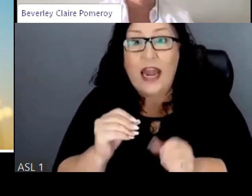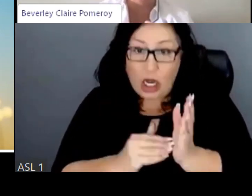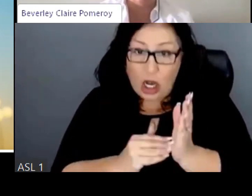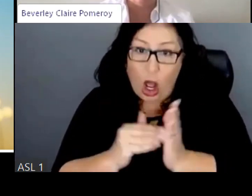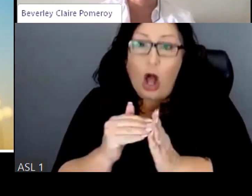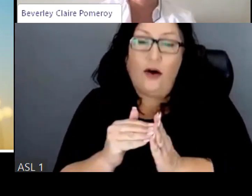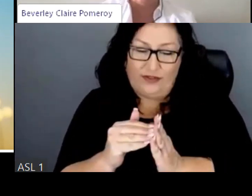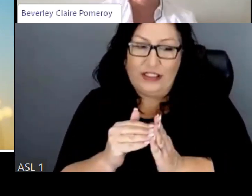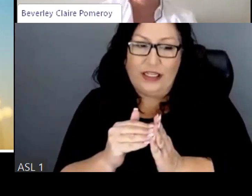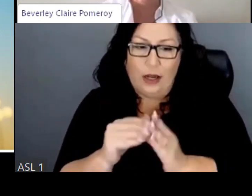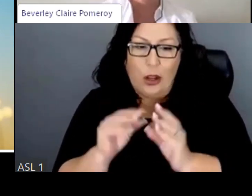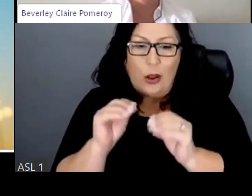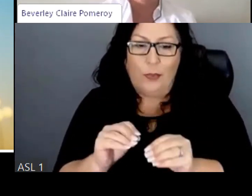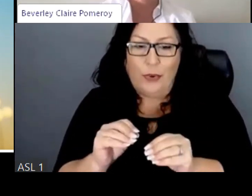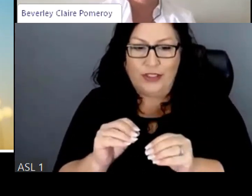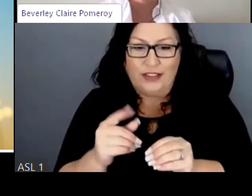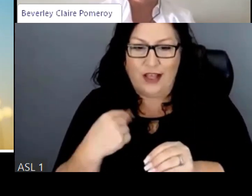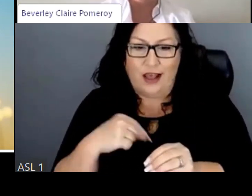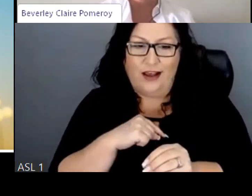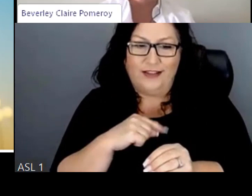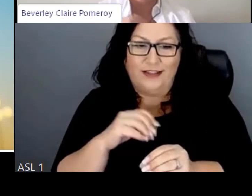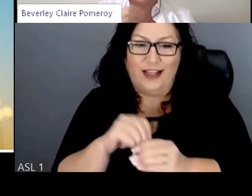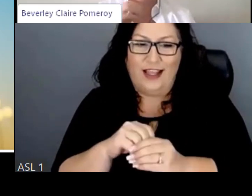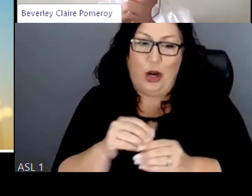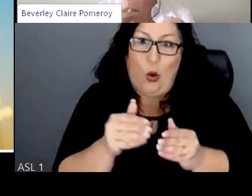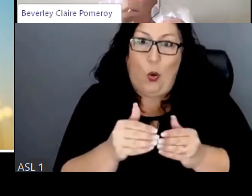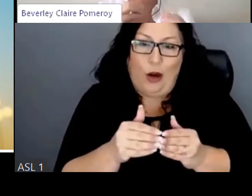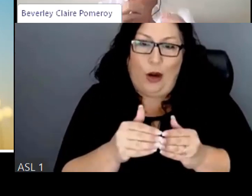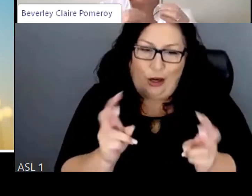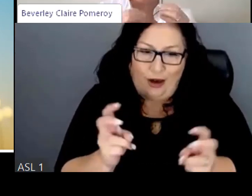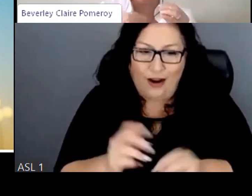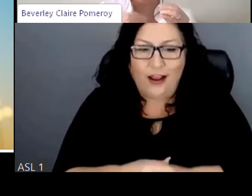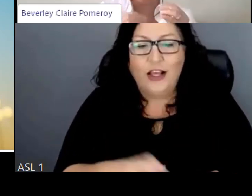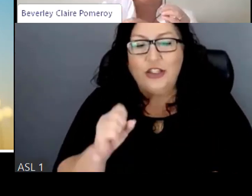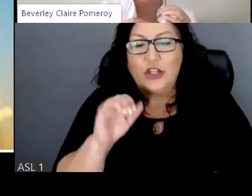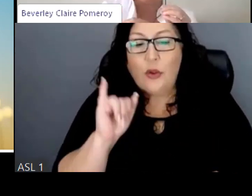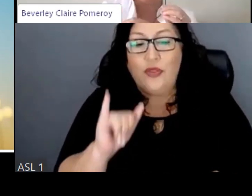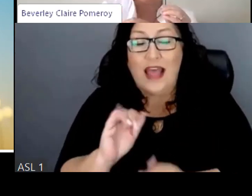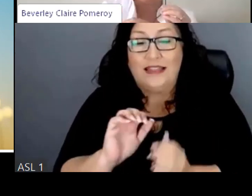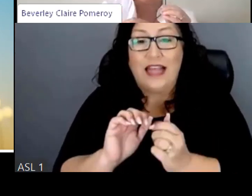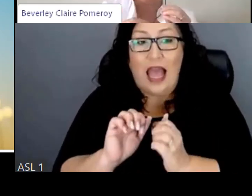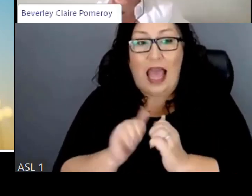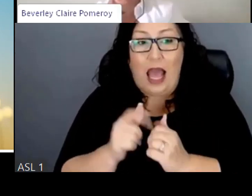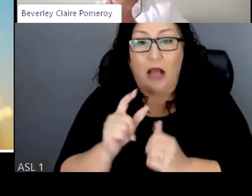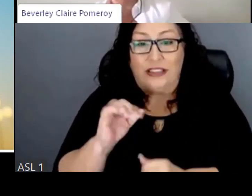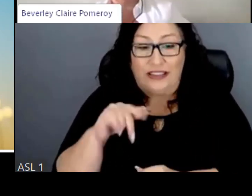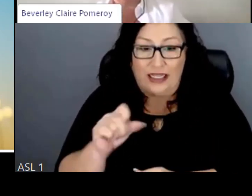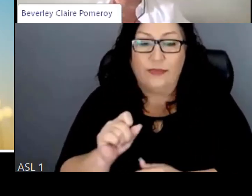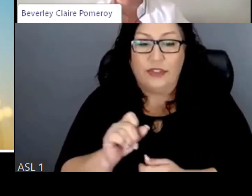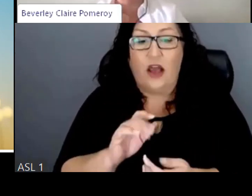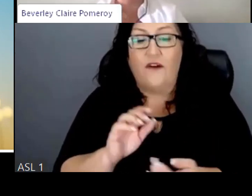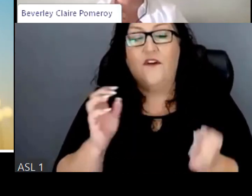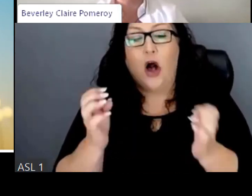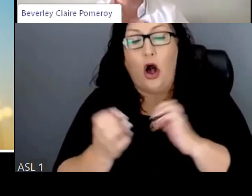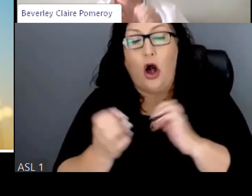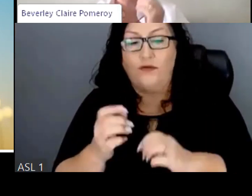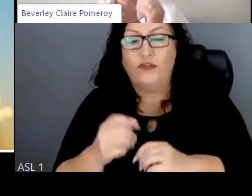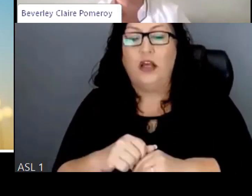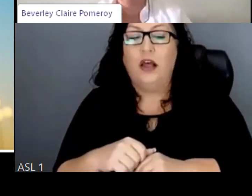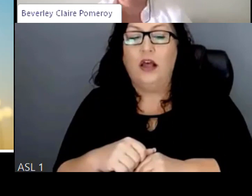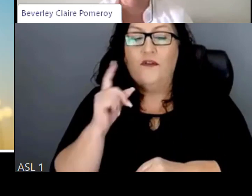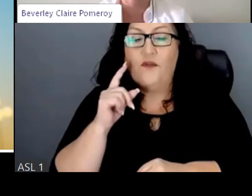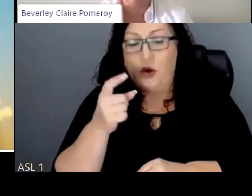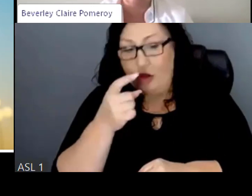does often paint us in a corner. So this is how TIPS sort of evolved to TRIP, the Trauma and